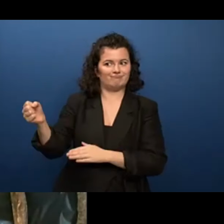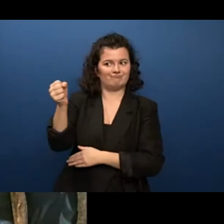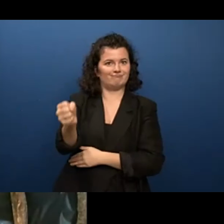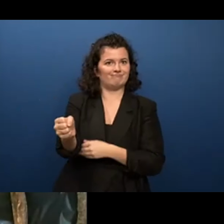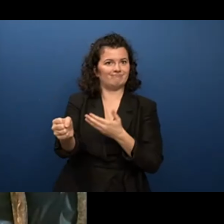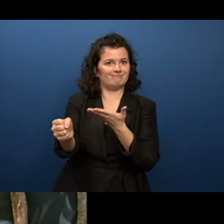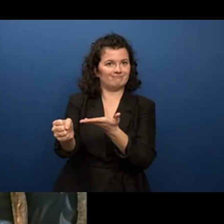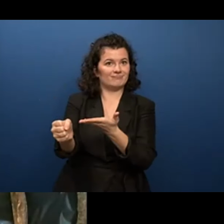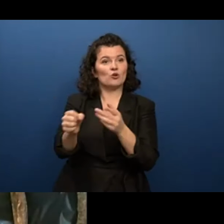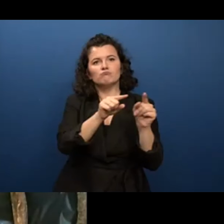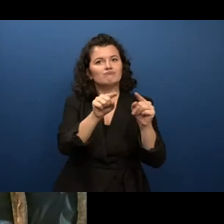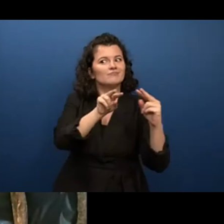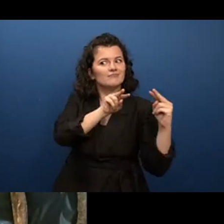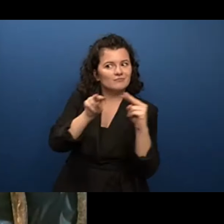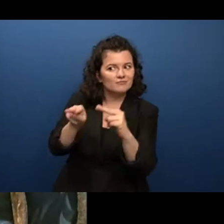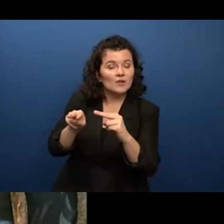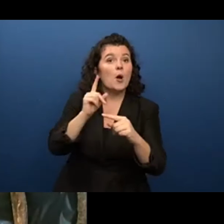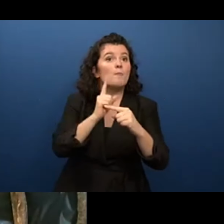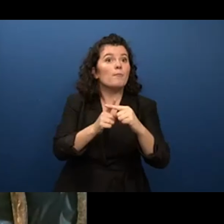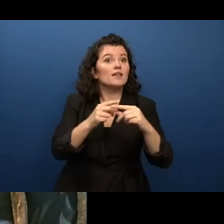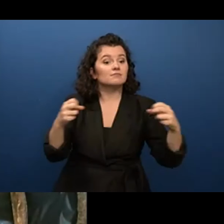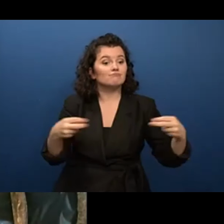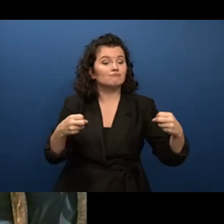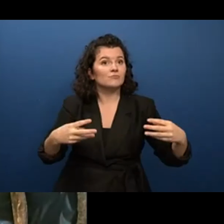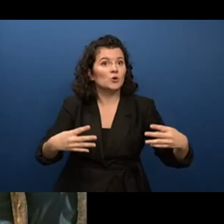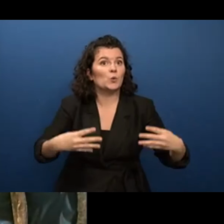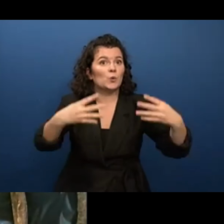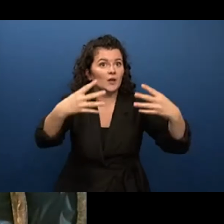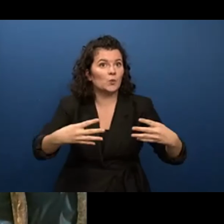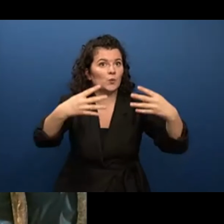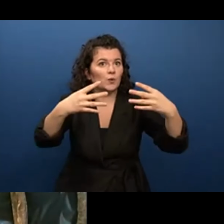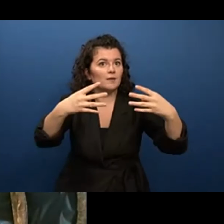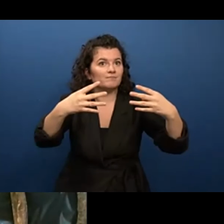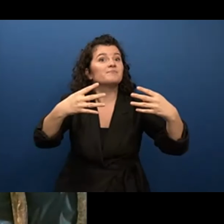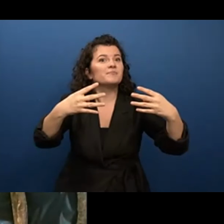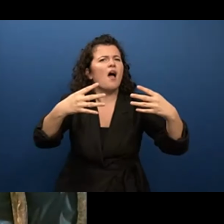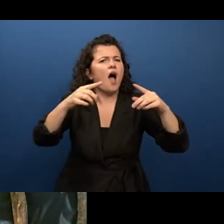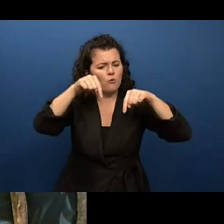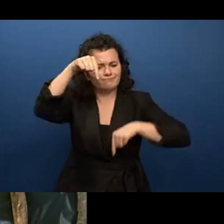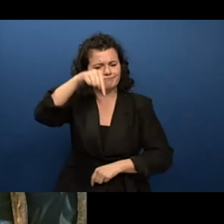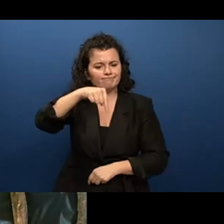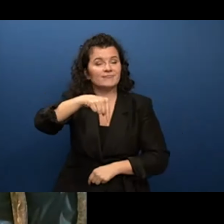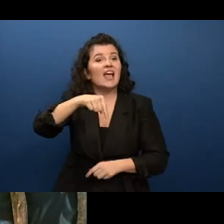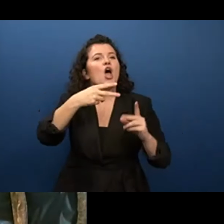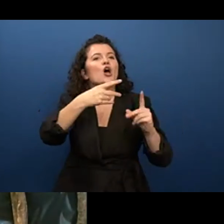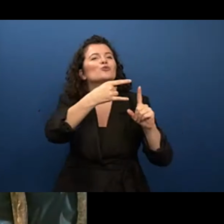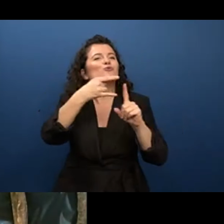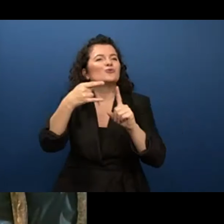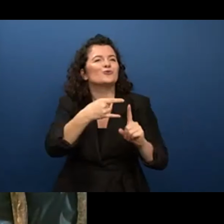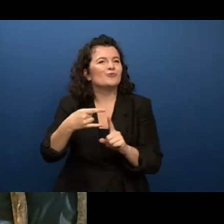and also we have closed captioning, which you can turn on if you're in the Zoom call at the bottom